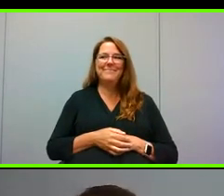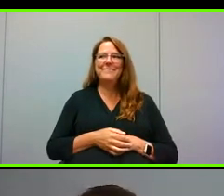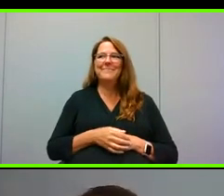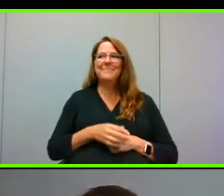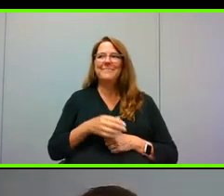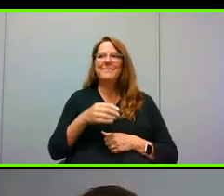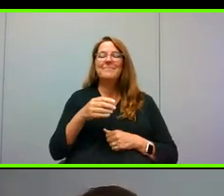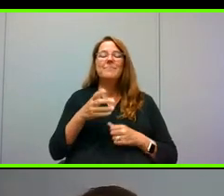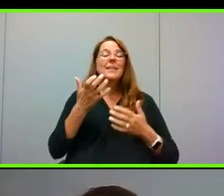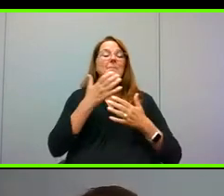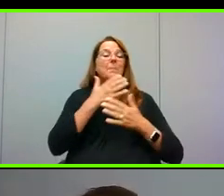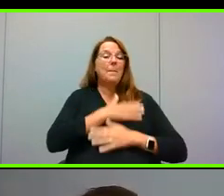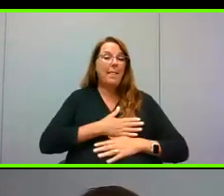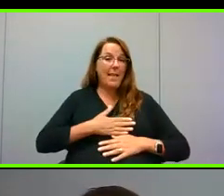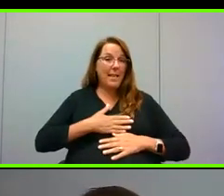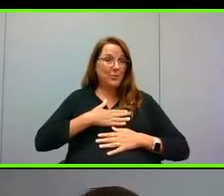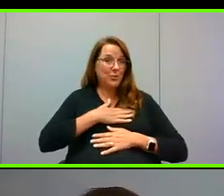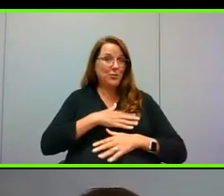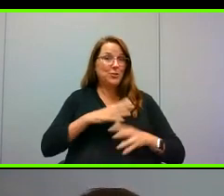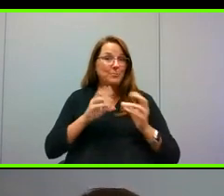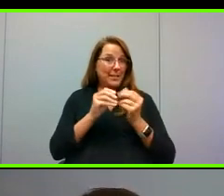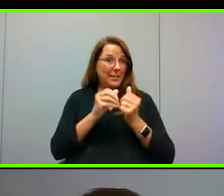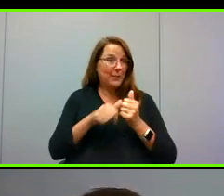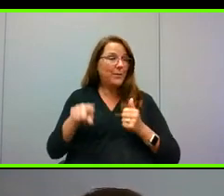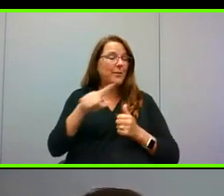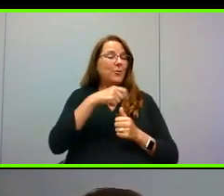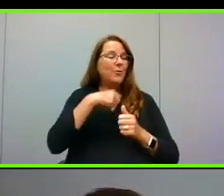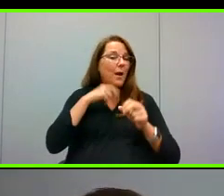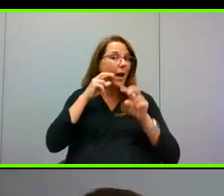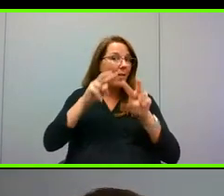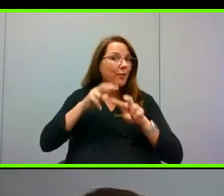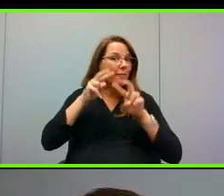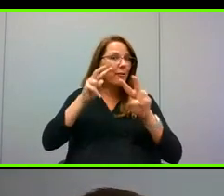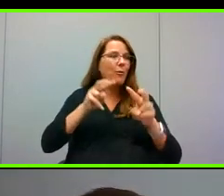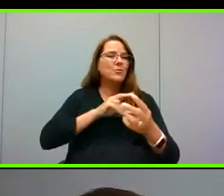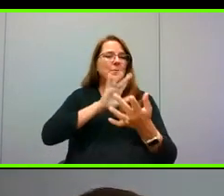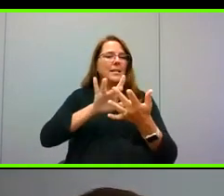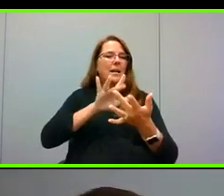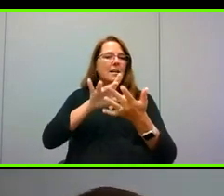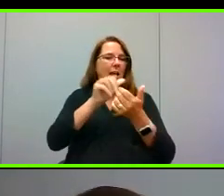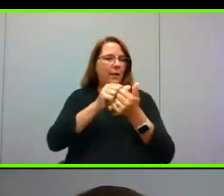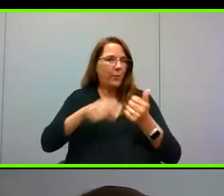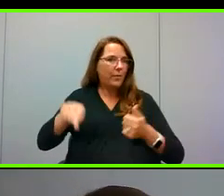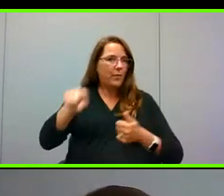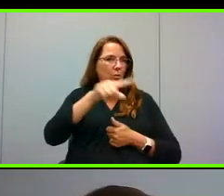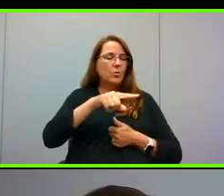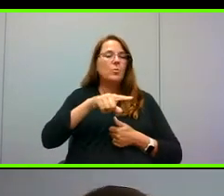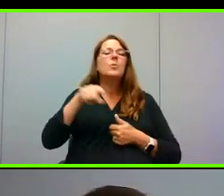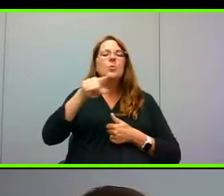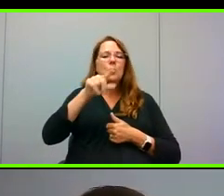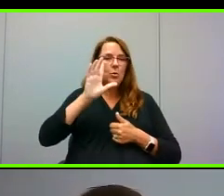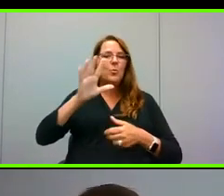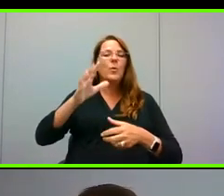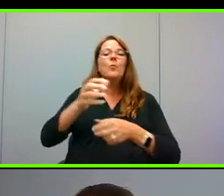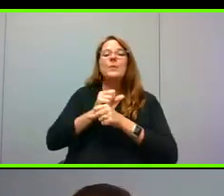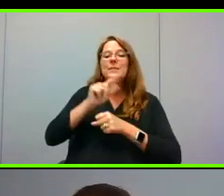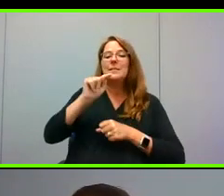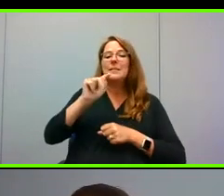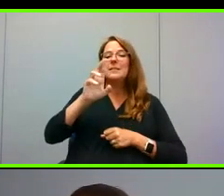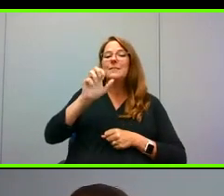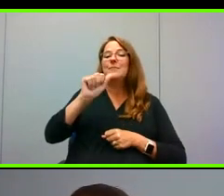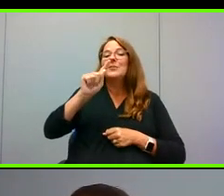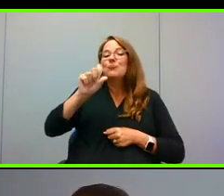It's been a pleasure. I look forward to being in contact with you all. You will receive some treats in your